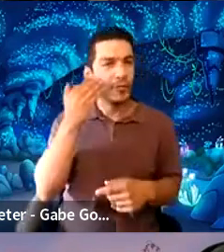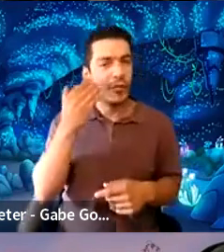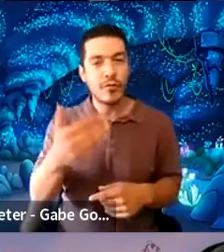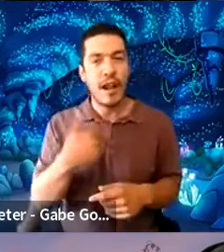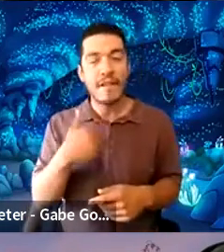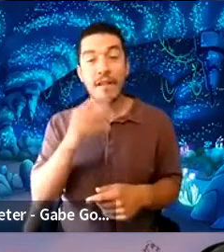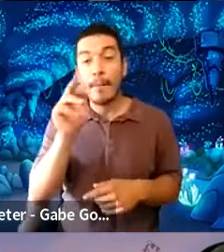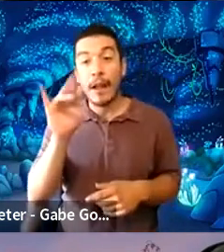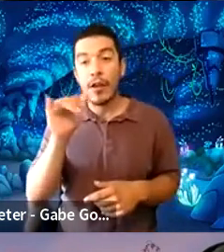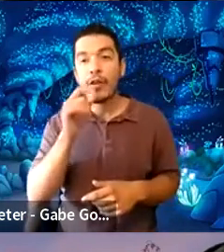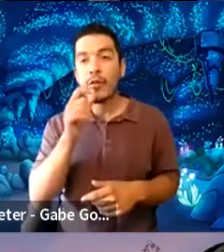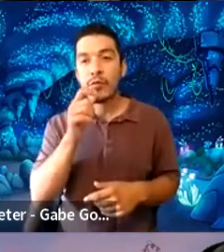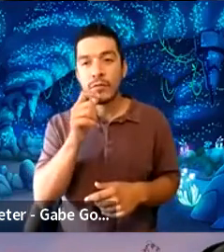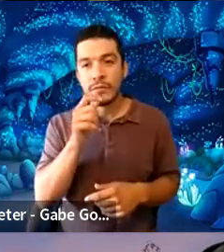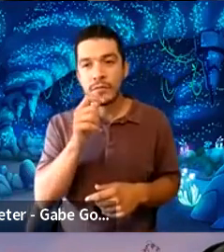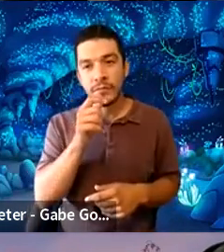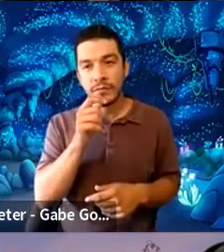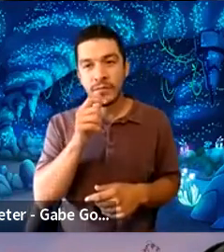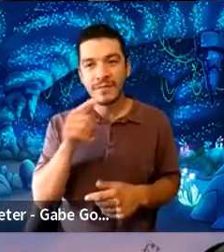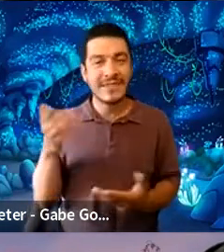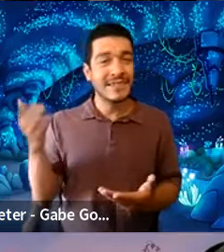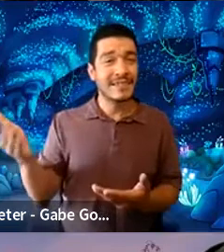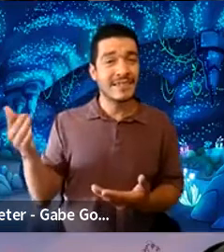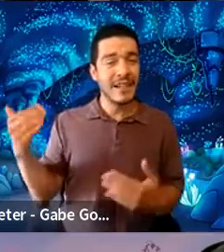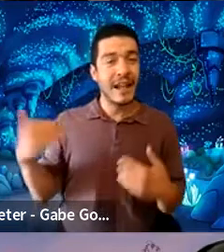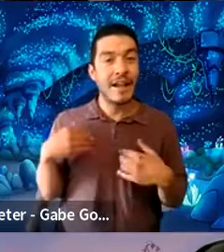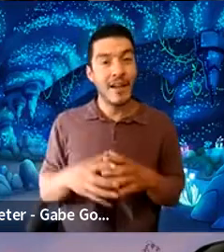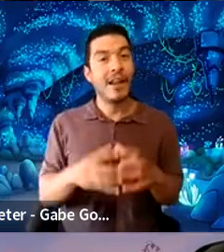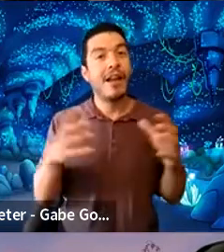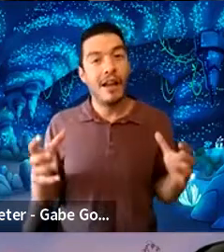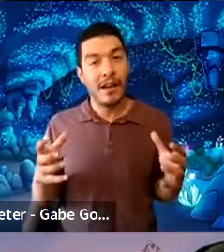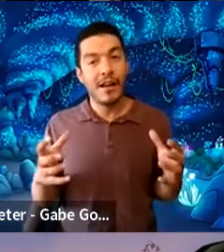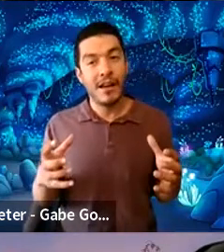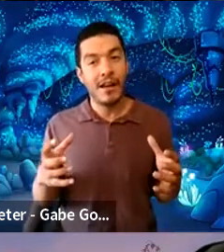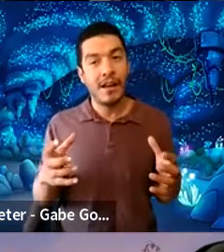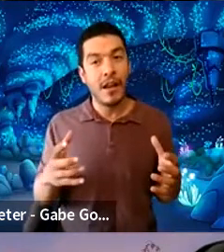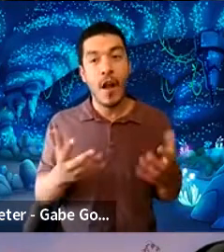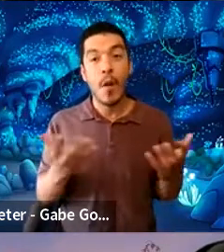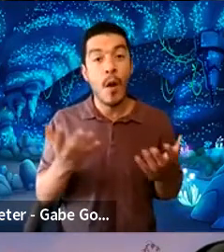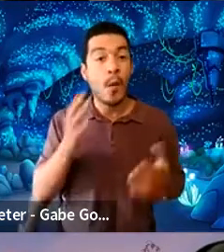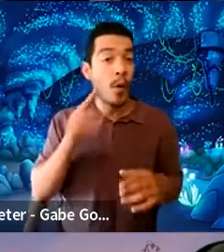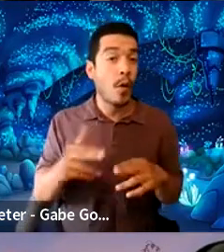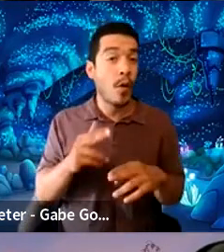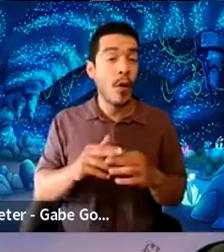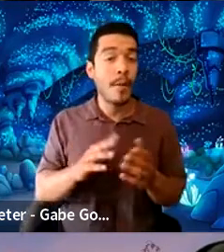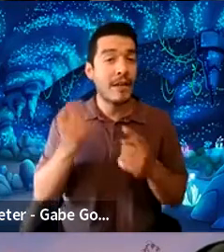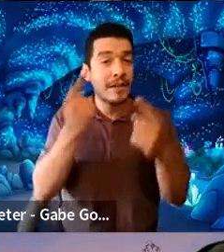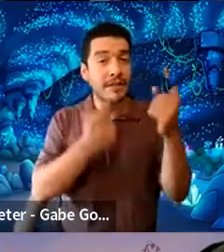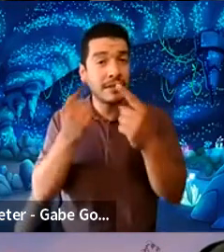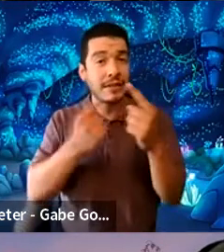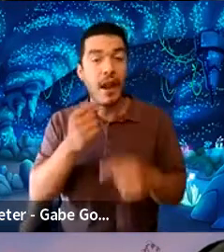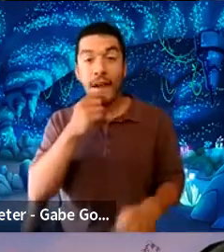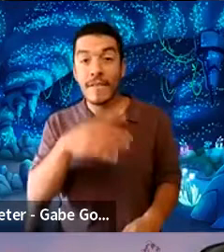Barry who's you know, he's got a lot of what would normally be considered